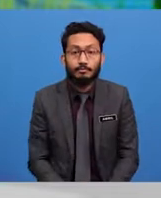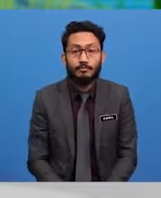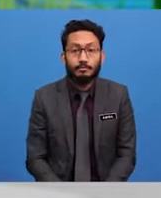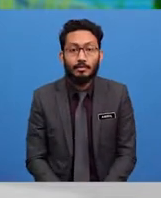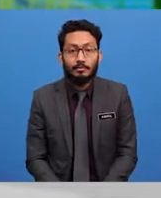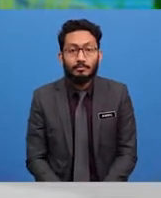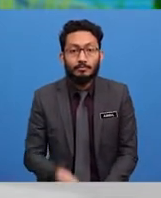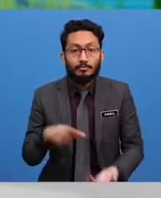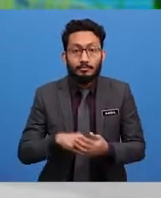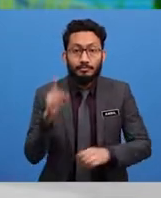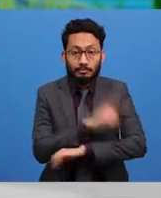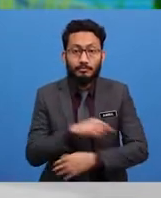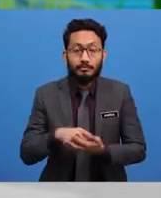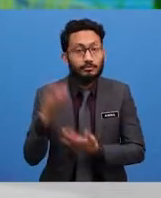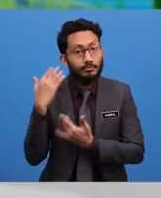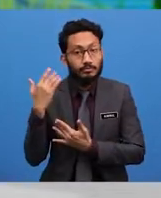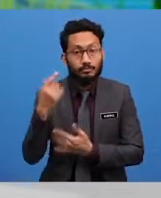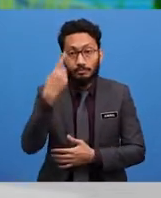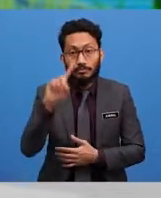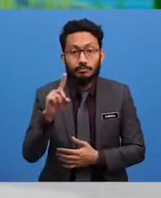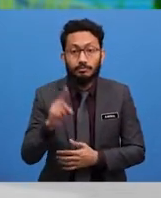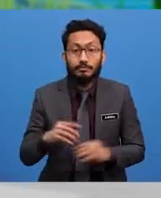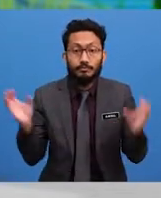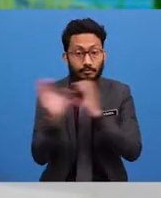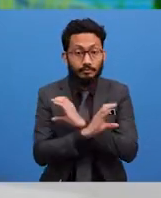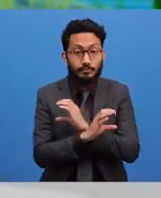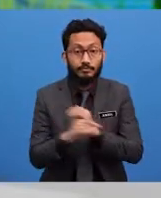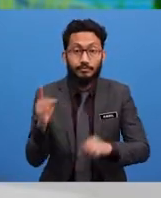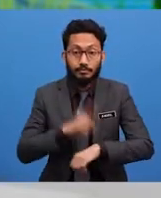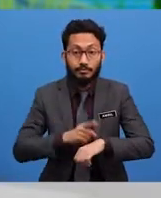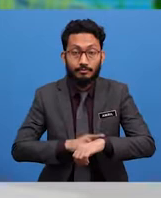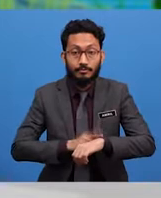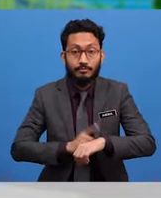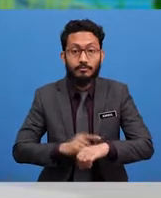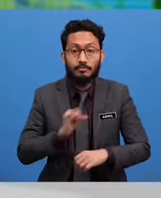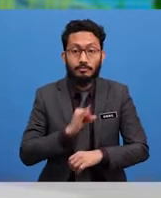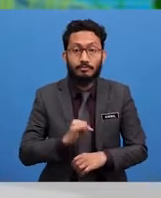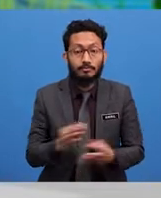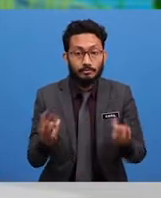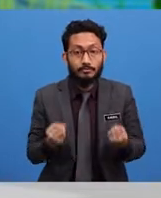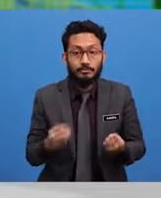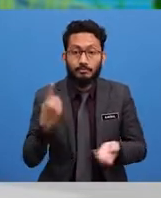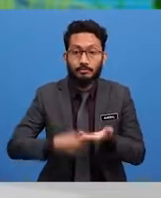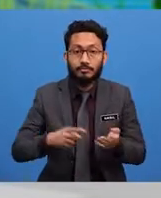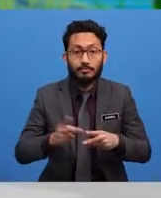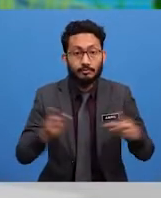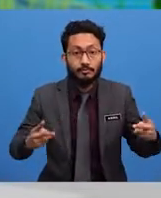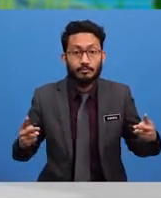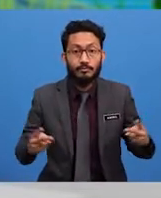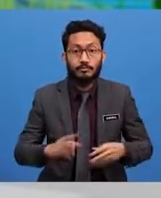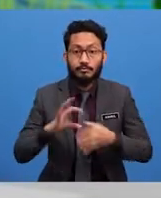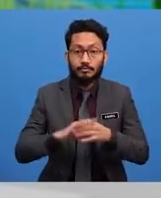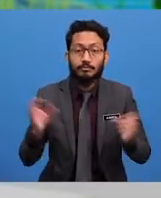Uh-oh, it's time that we've all been waiting for. The challenge time. I wonder what kind of challenge will it be